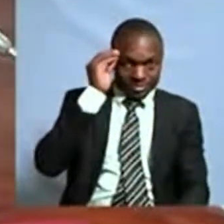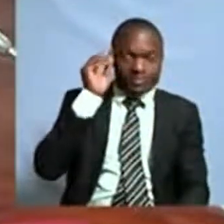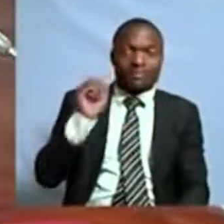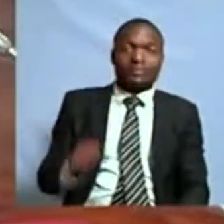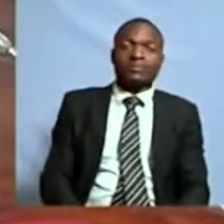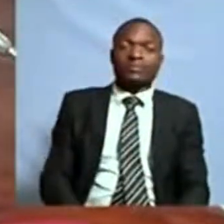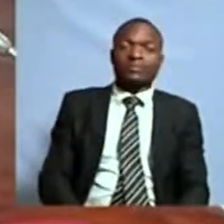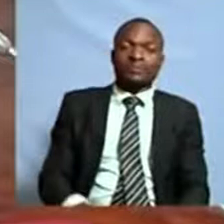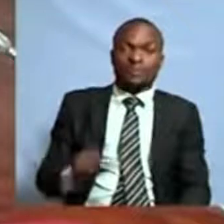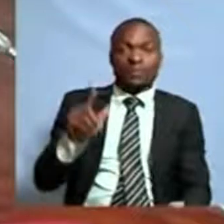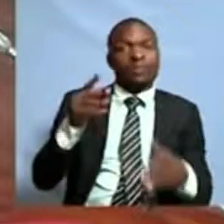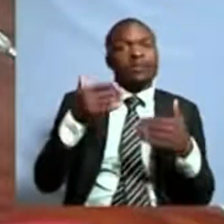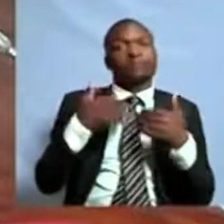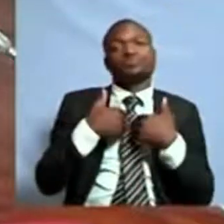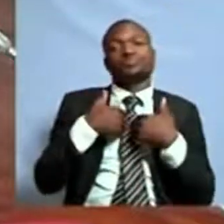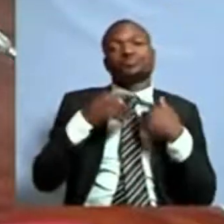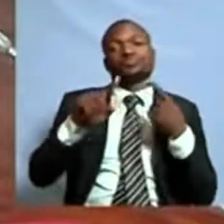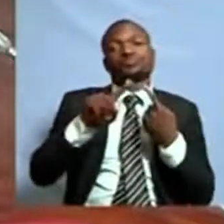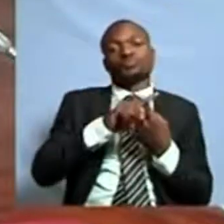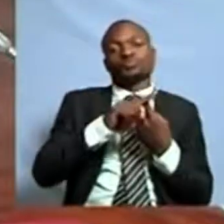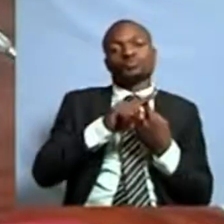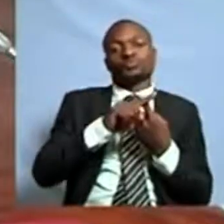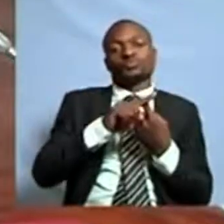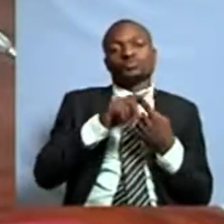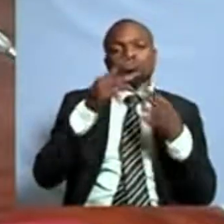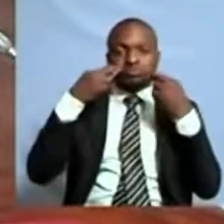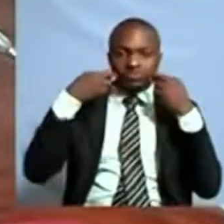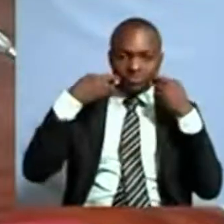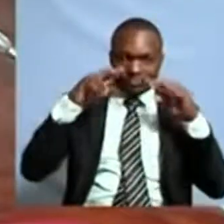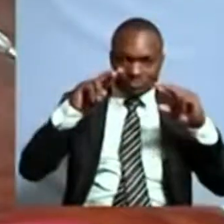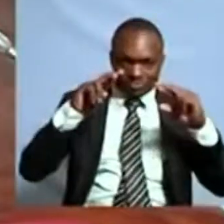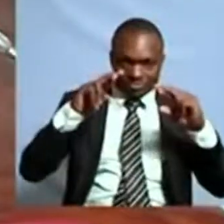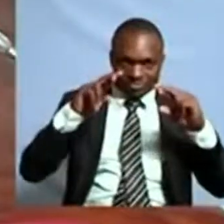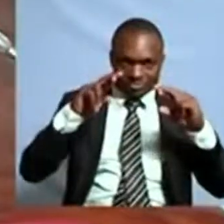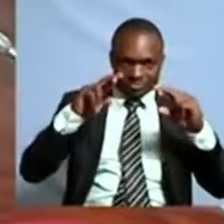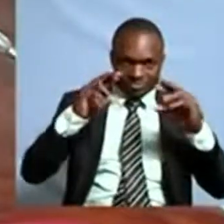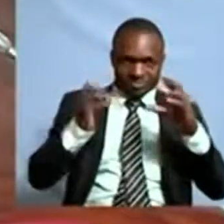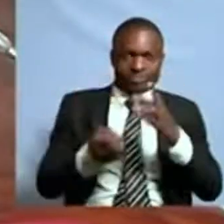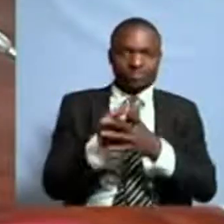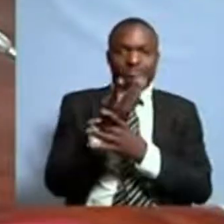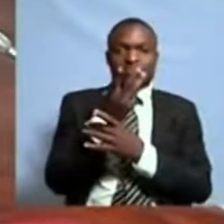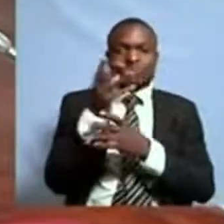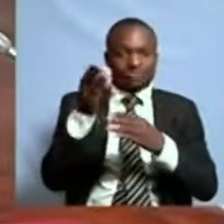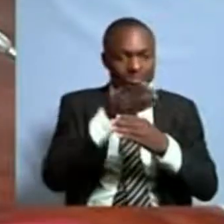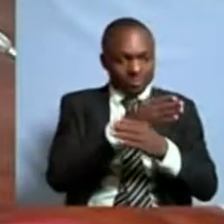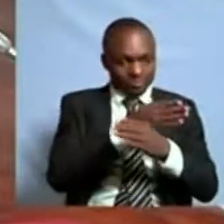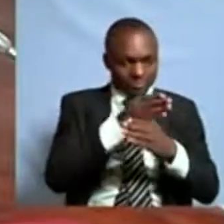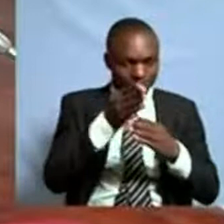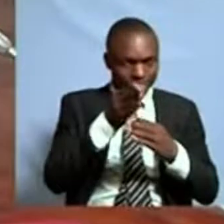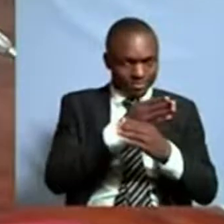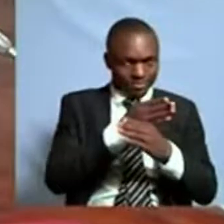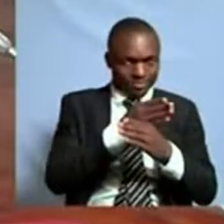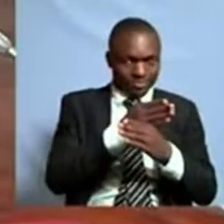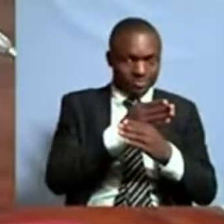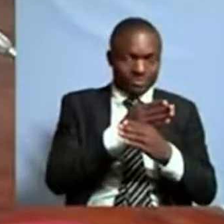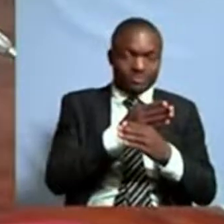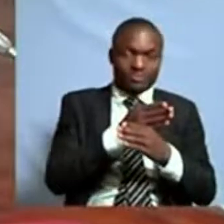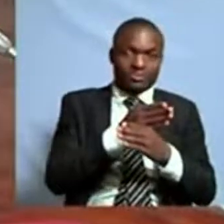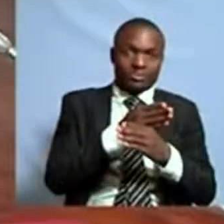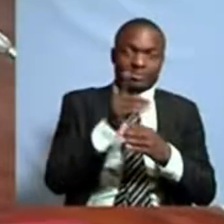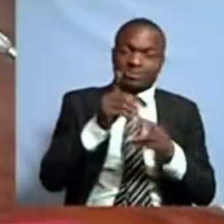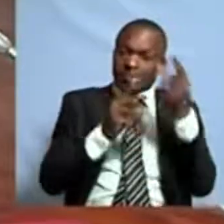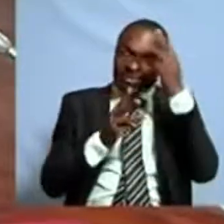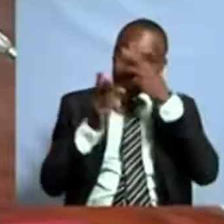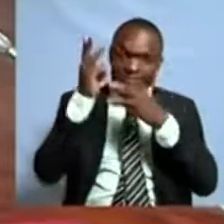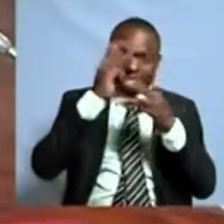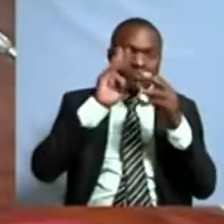it has a positive effect on the growth of businesses, which no doubt will